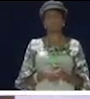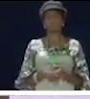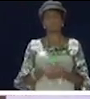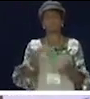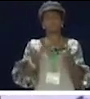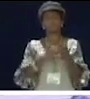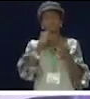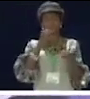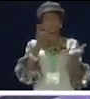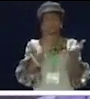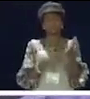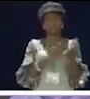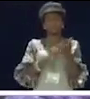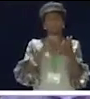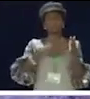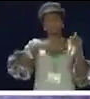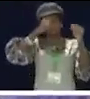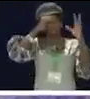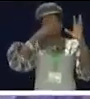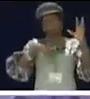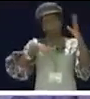It is written, my Father, my God,